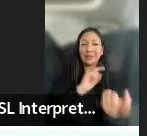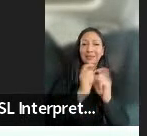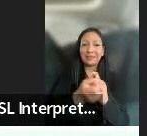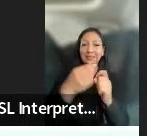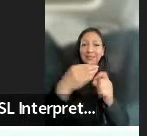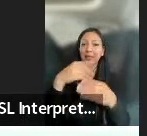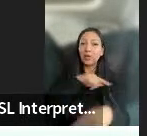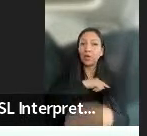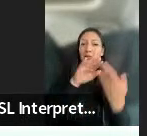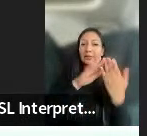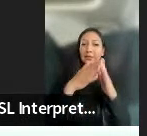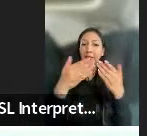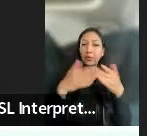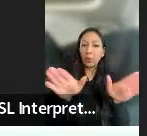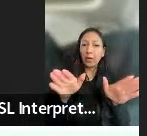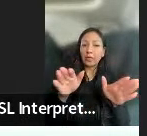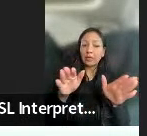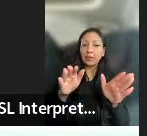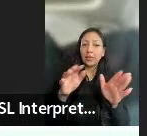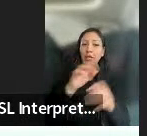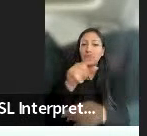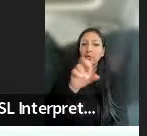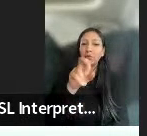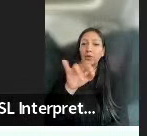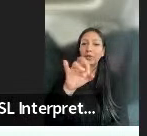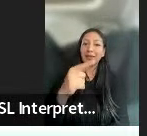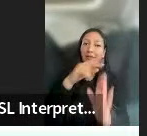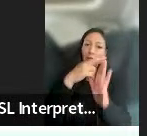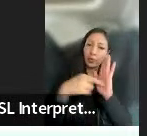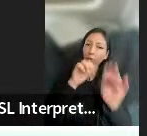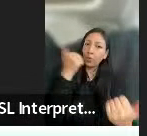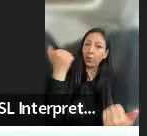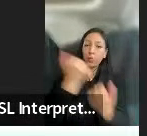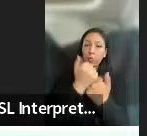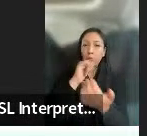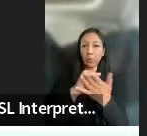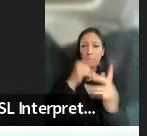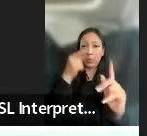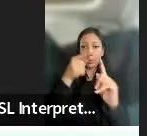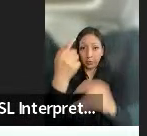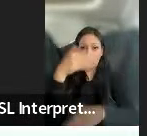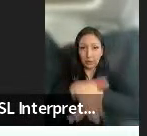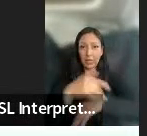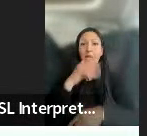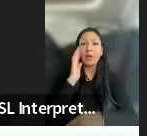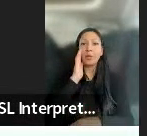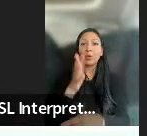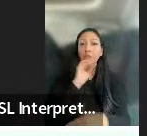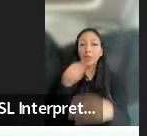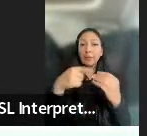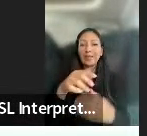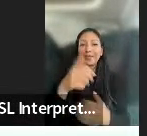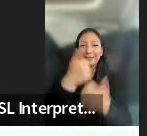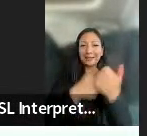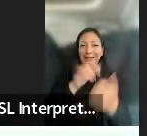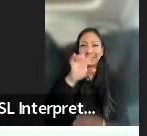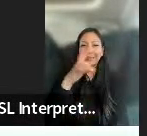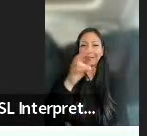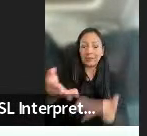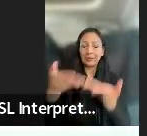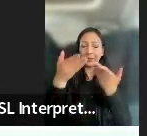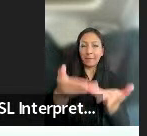city's citywide zoning rules to support these goals. Tonight, I'll be going through each of these 17 proposals in